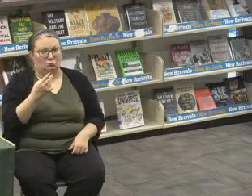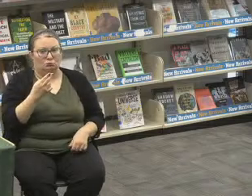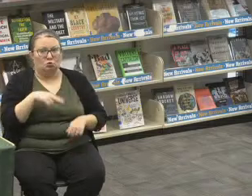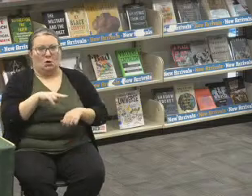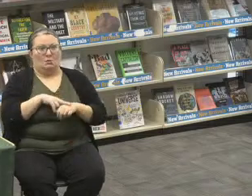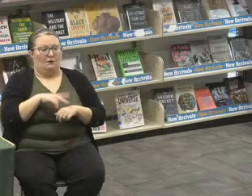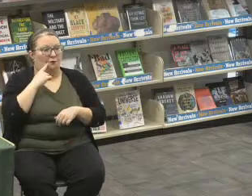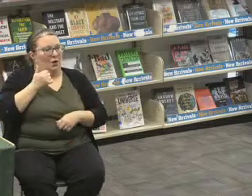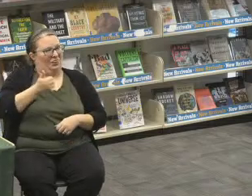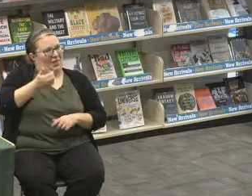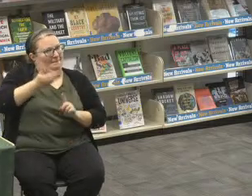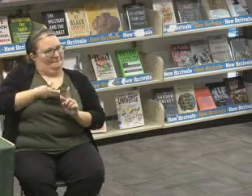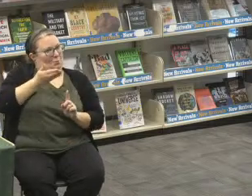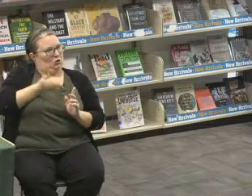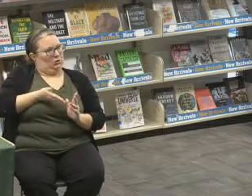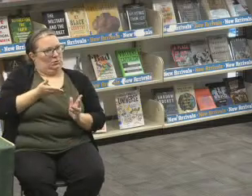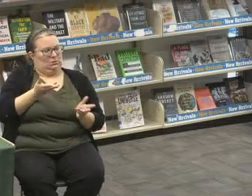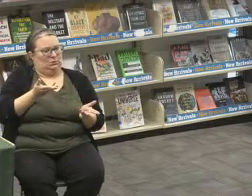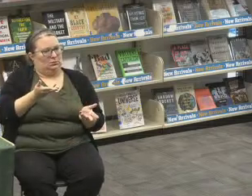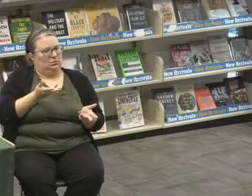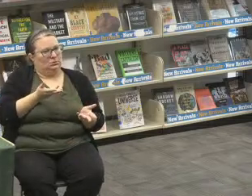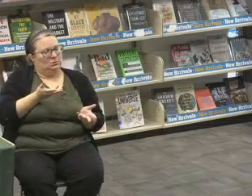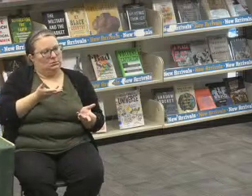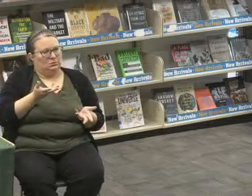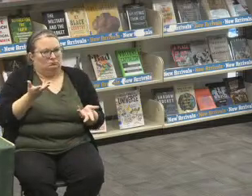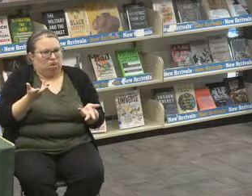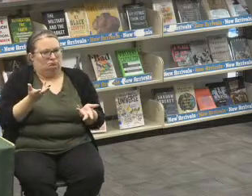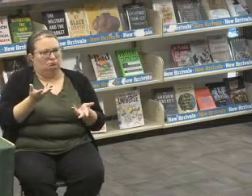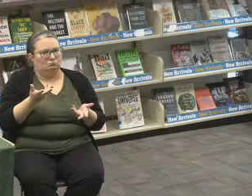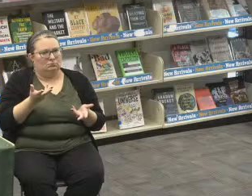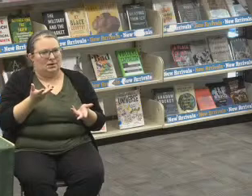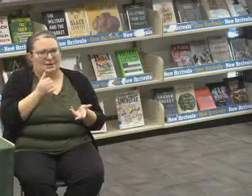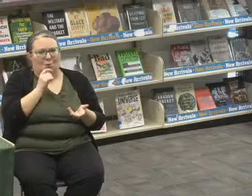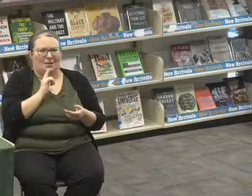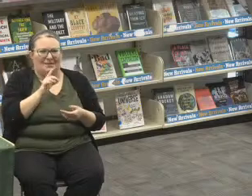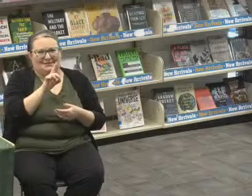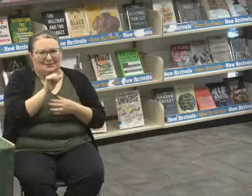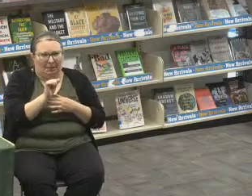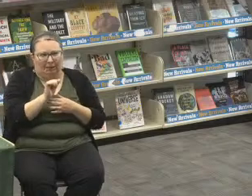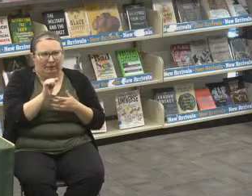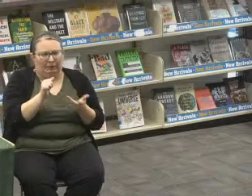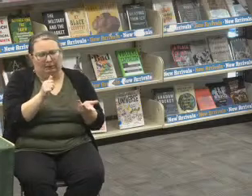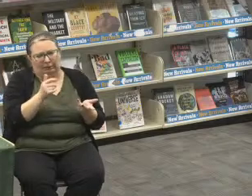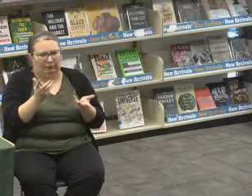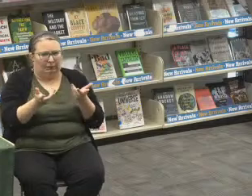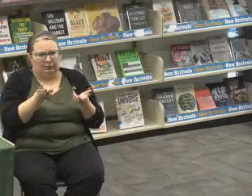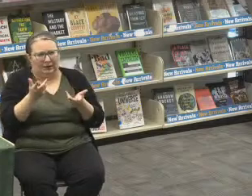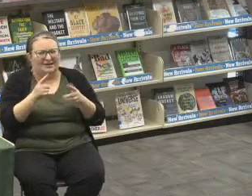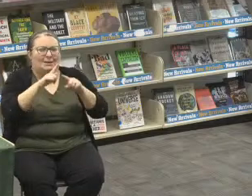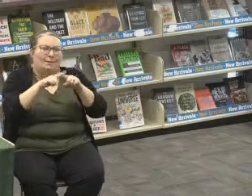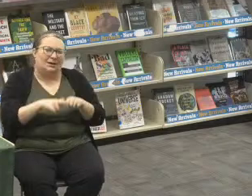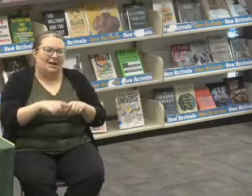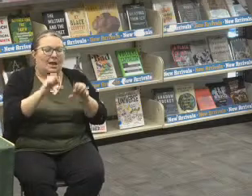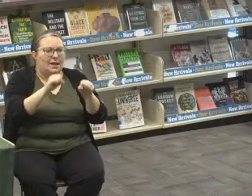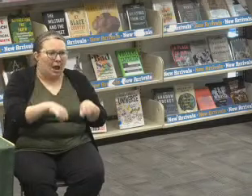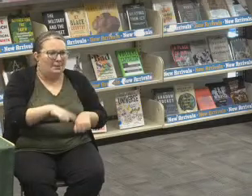them. And so it's a disability depending on context.